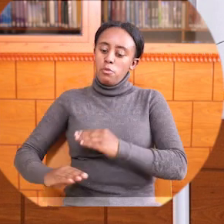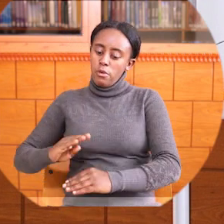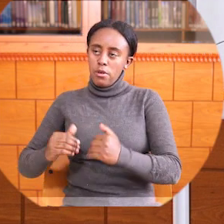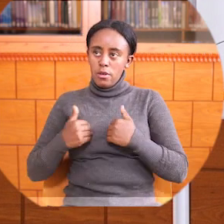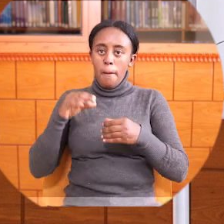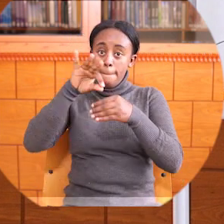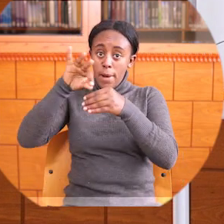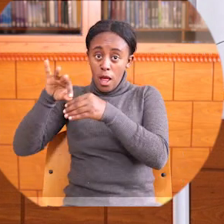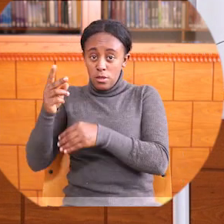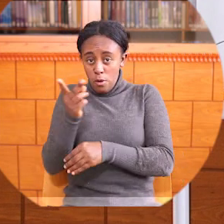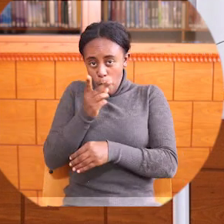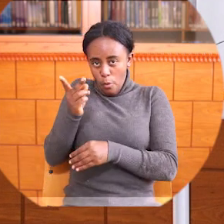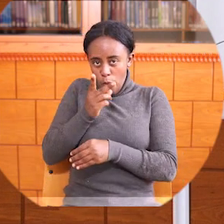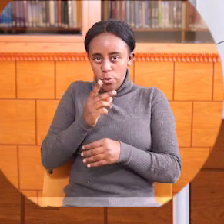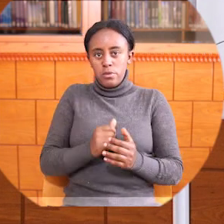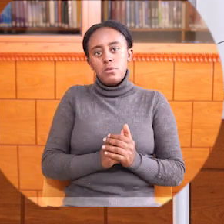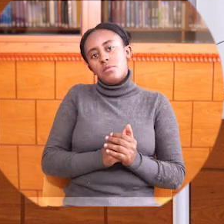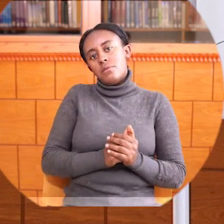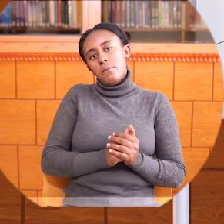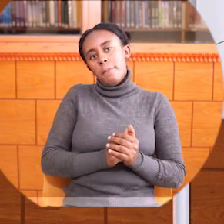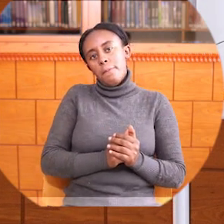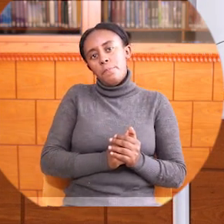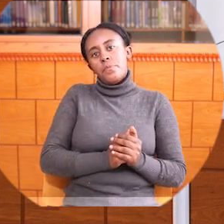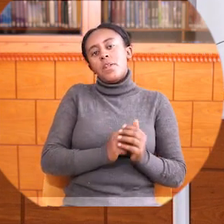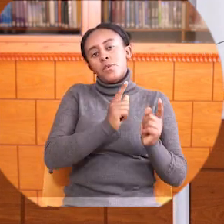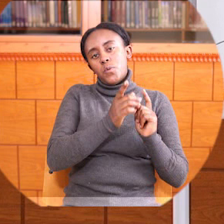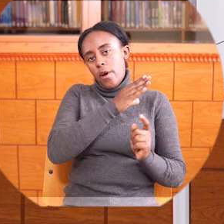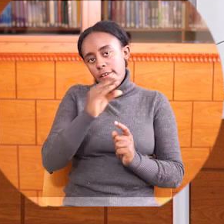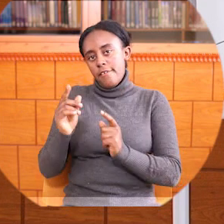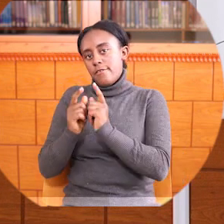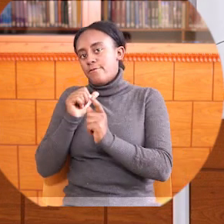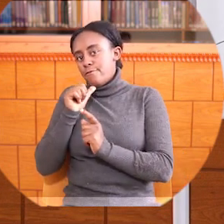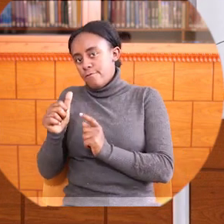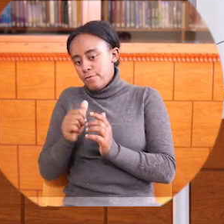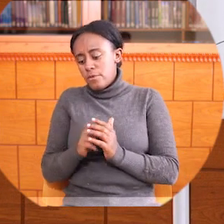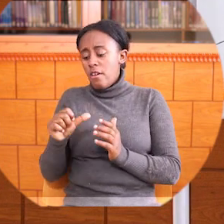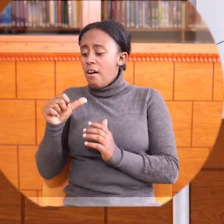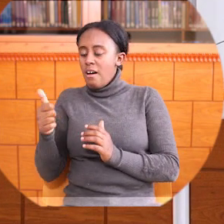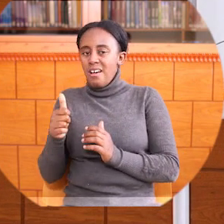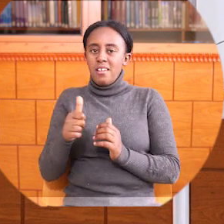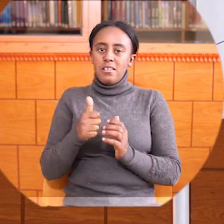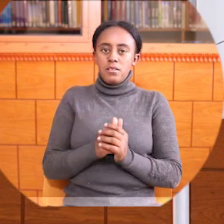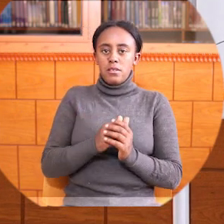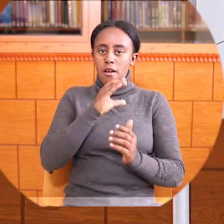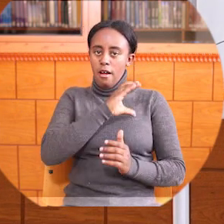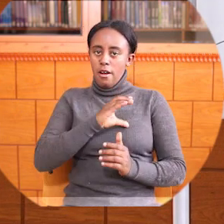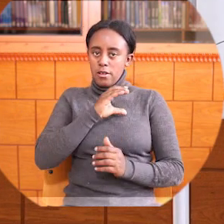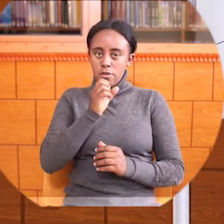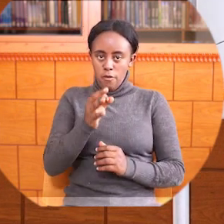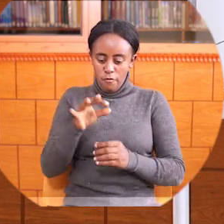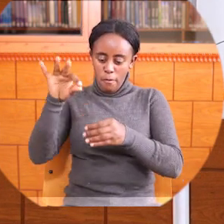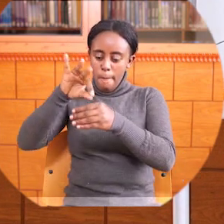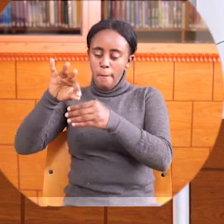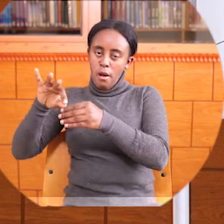Plants reproduce both sexually and asexually. The another characteristic of plant is